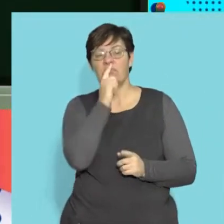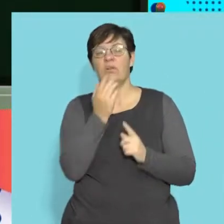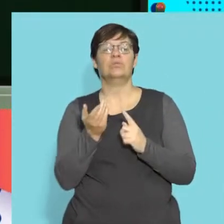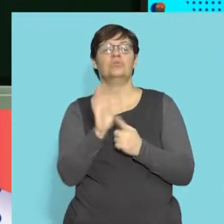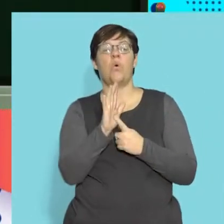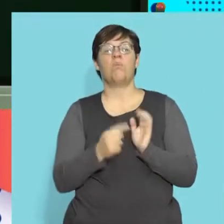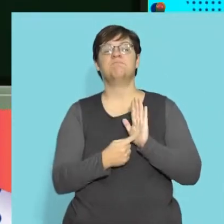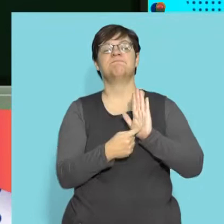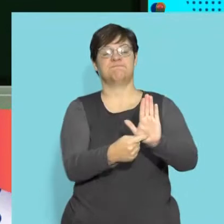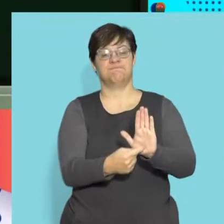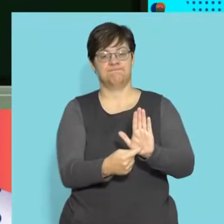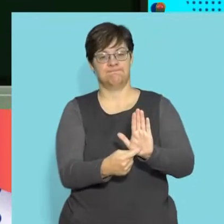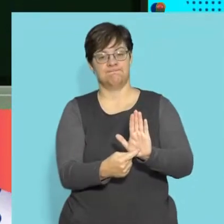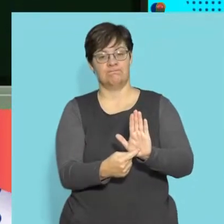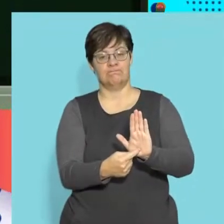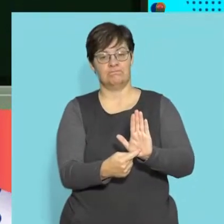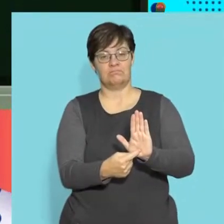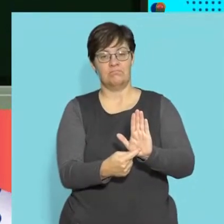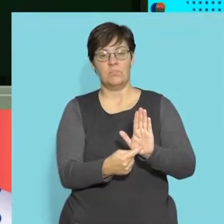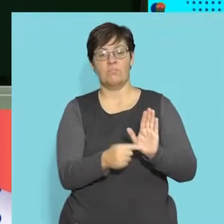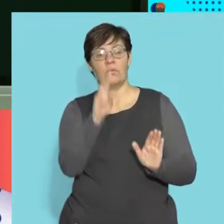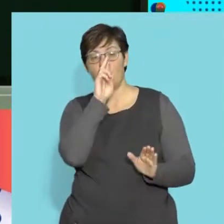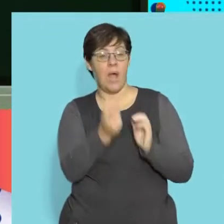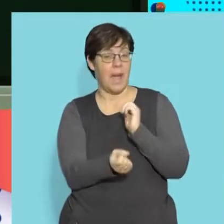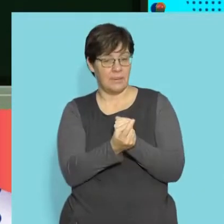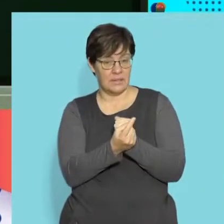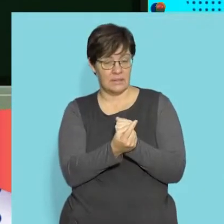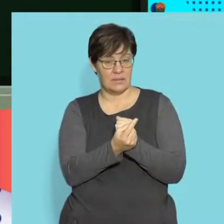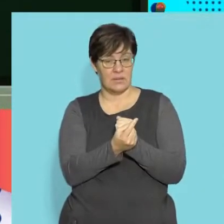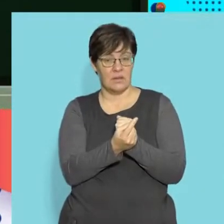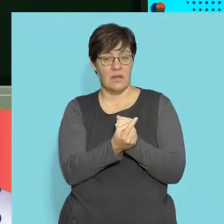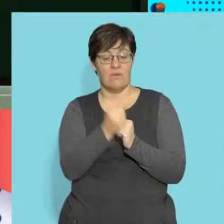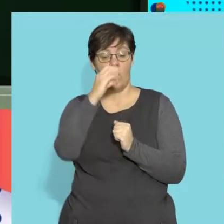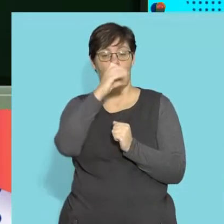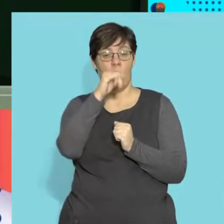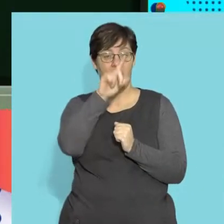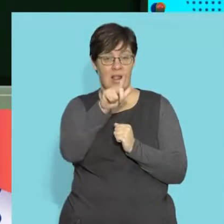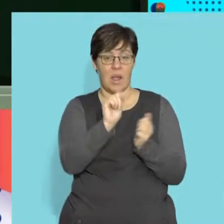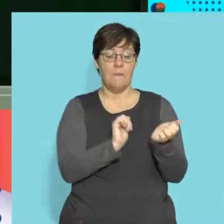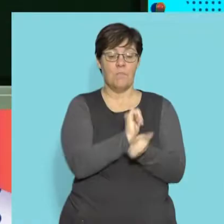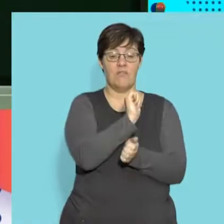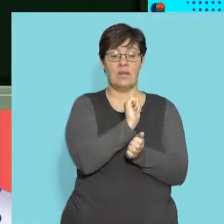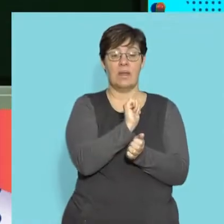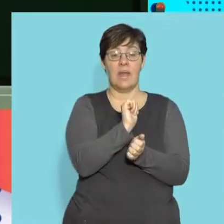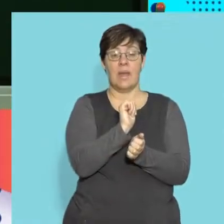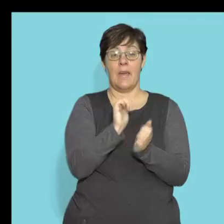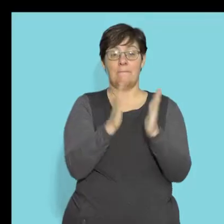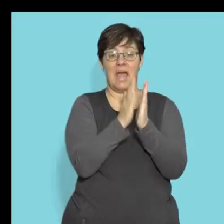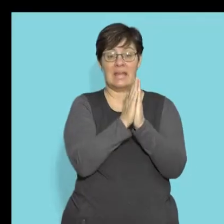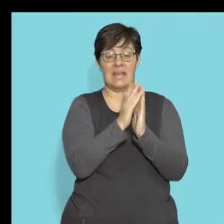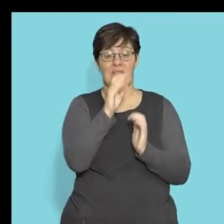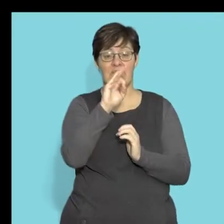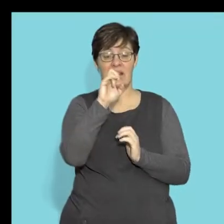little simulation where we can go and have a look at what's happening when we place a coil in a permanent magnetic